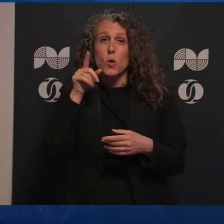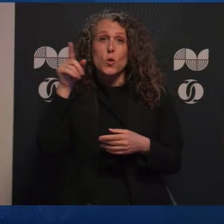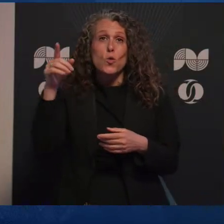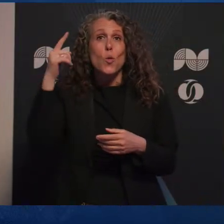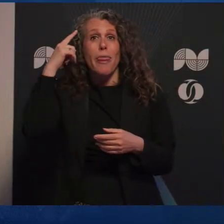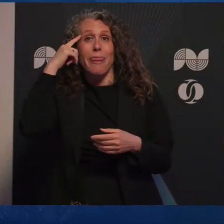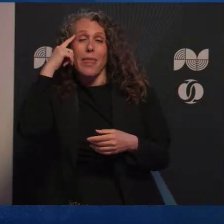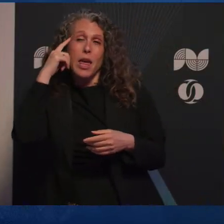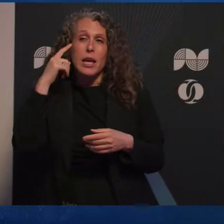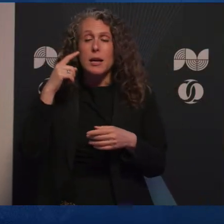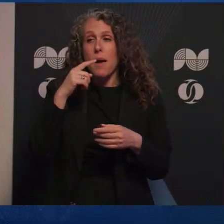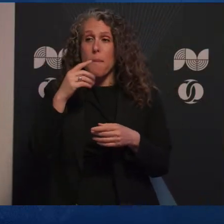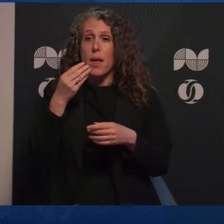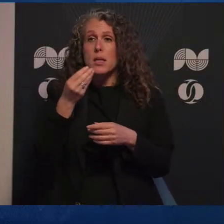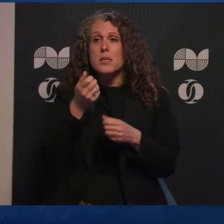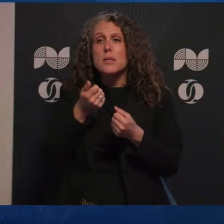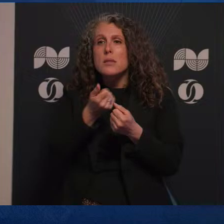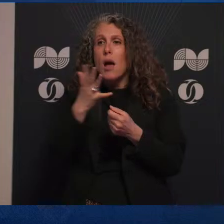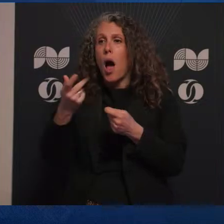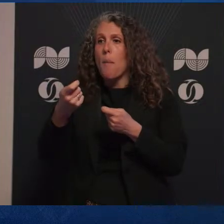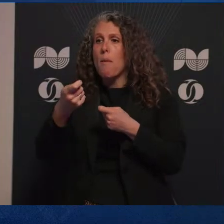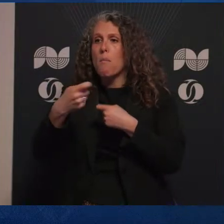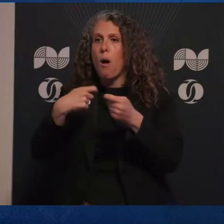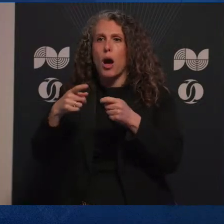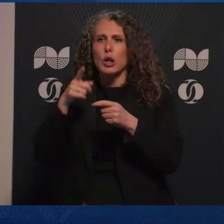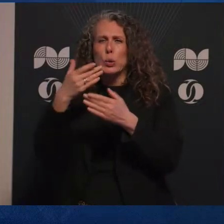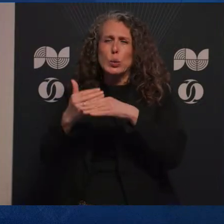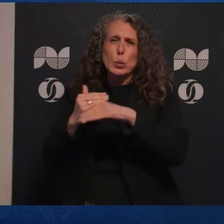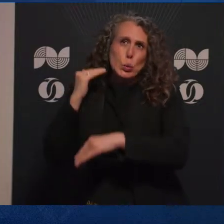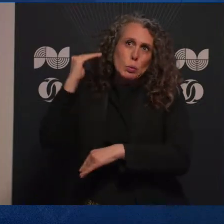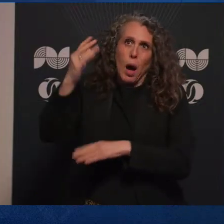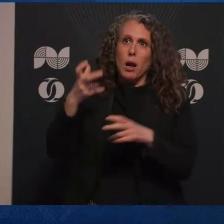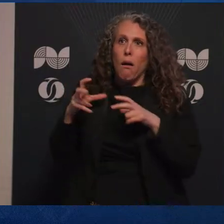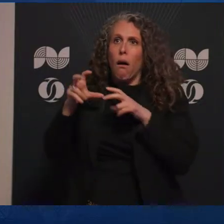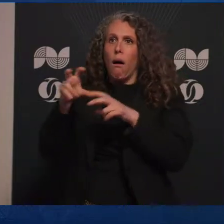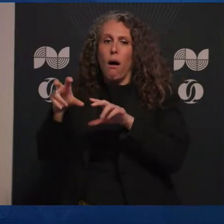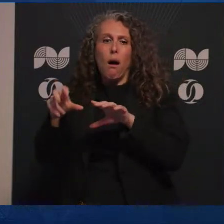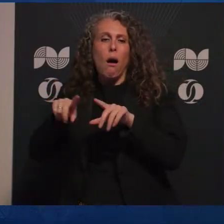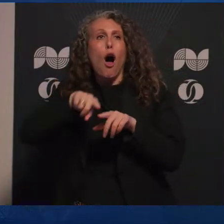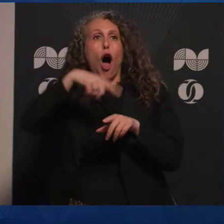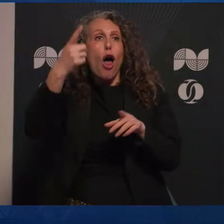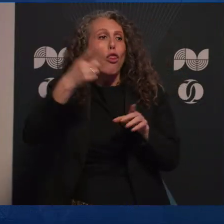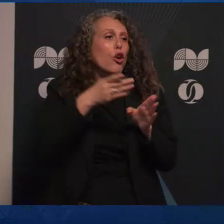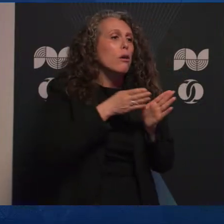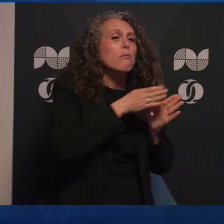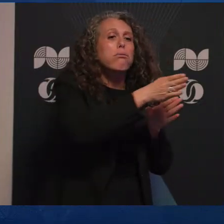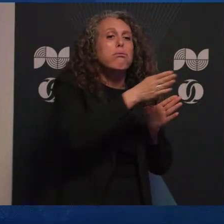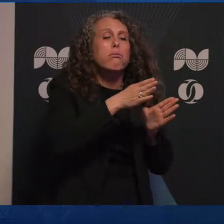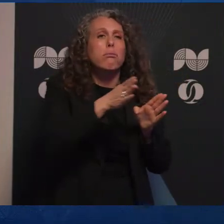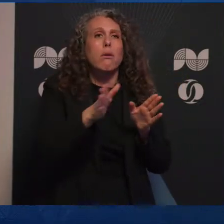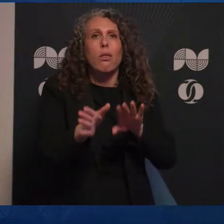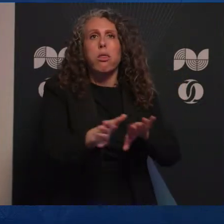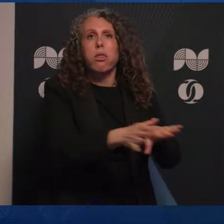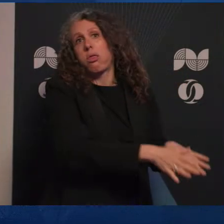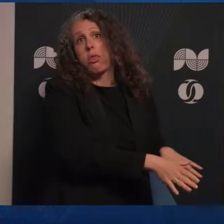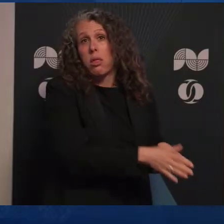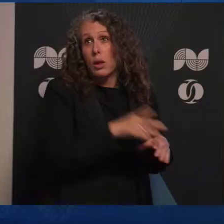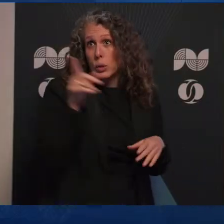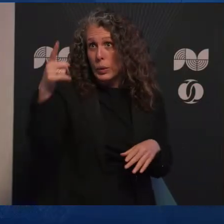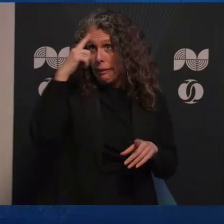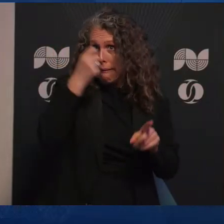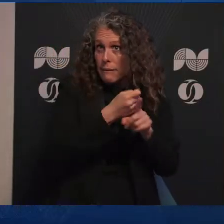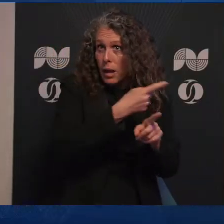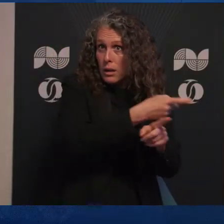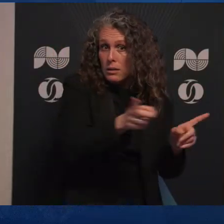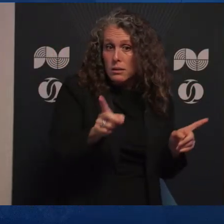be crowding out other industries? I think because we are very much focused on the private sector, on